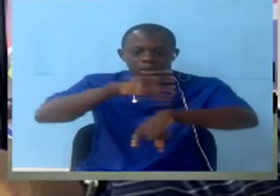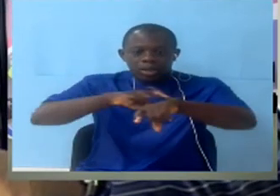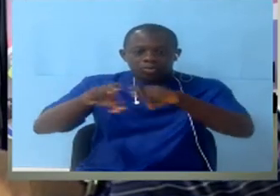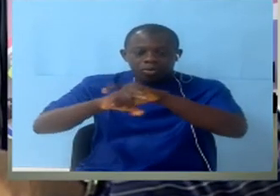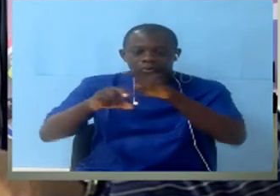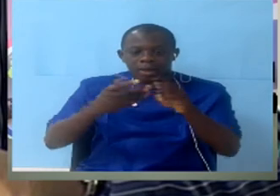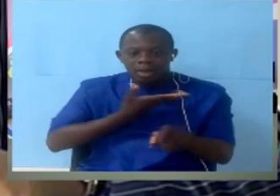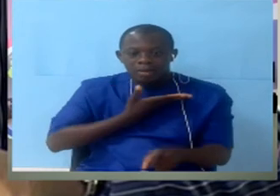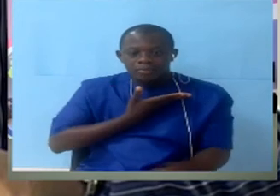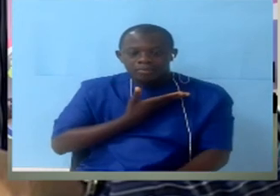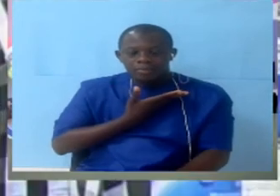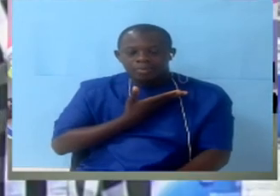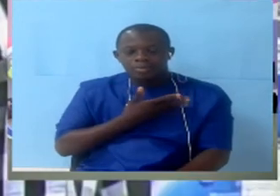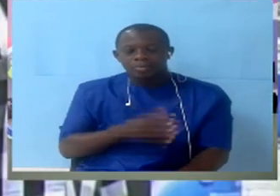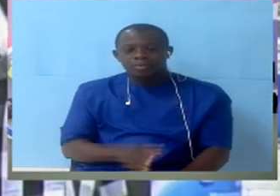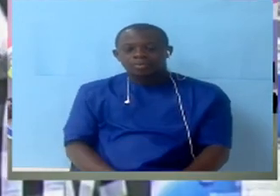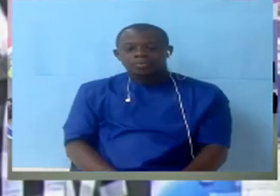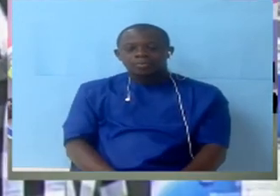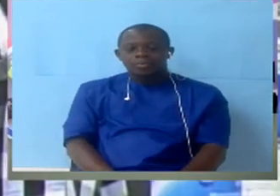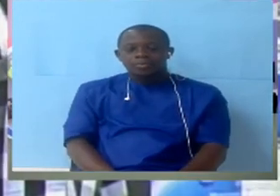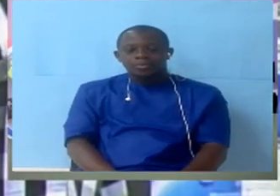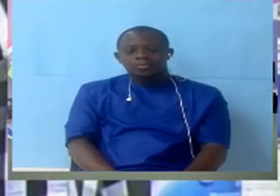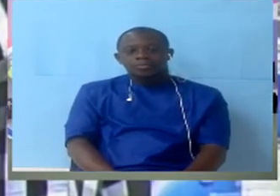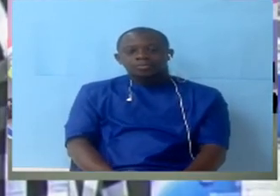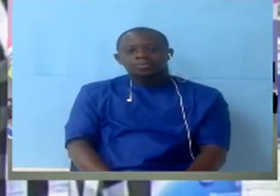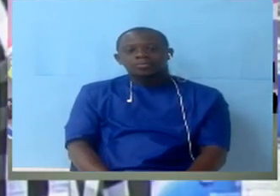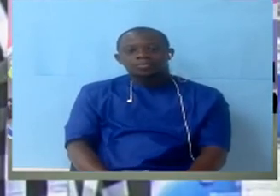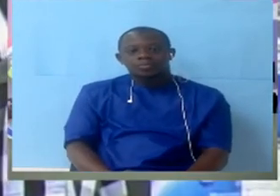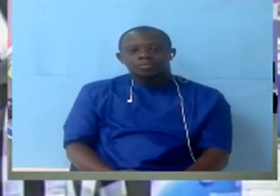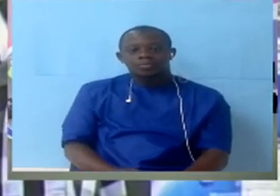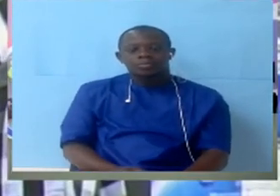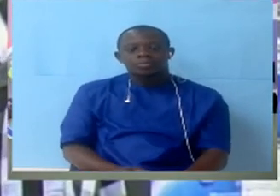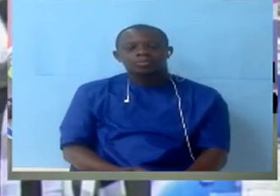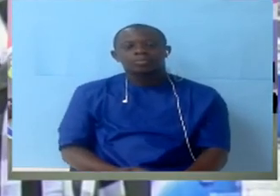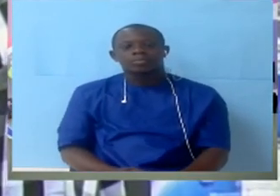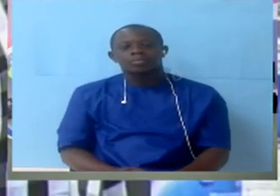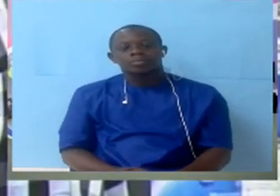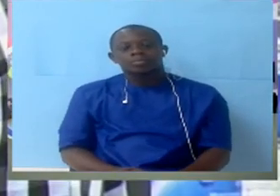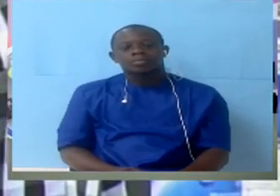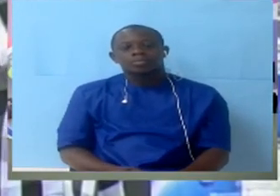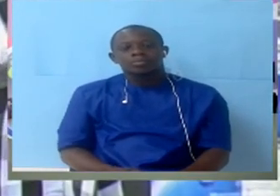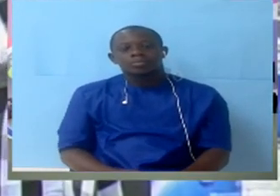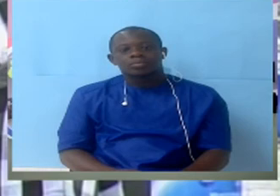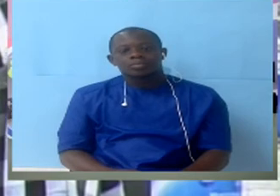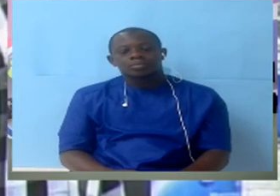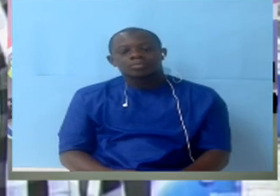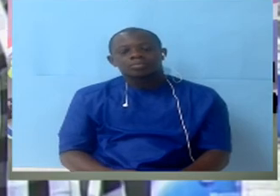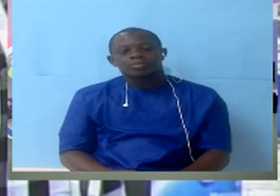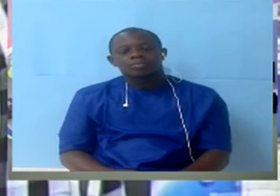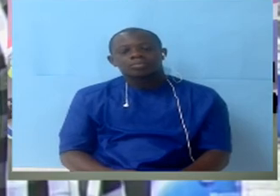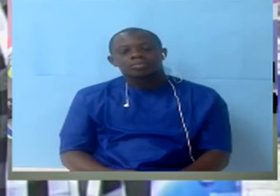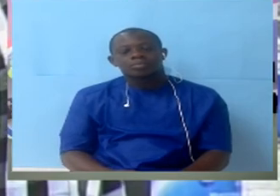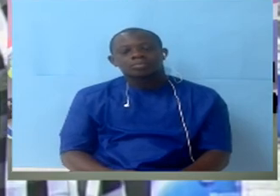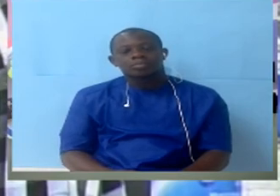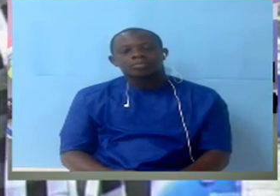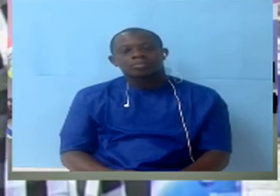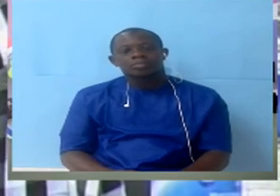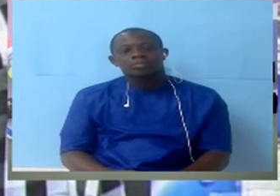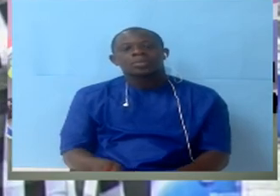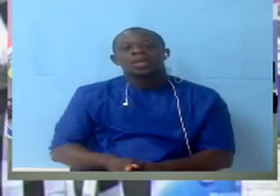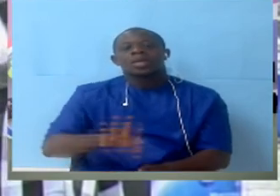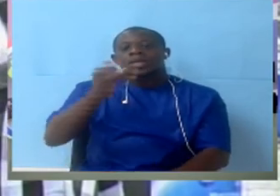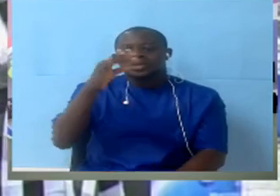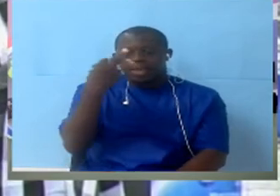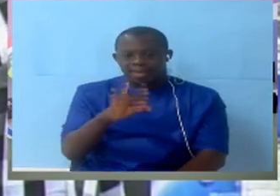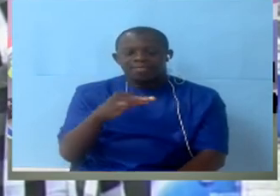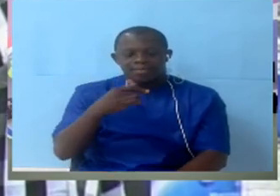Nyalabo, in Arne Bulo Sidleba, handcuffed. Ha, never Nimankendia Nimankendan Panoto. Yes, if I was sick,